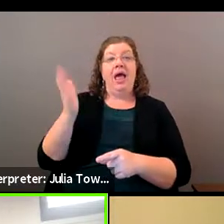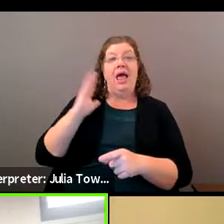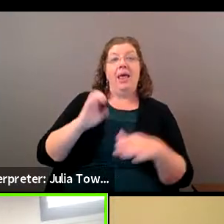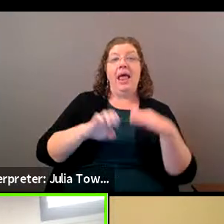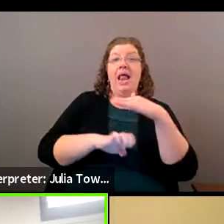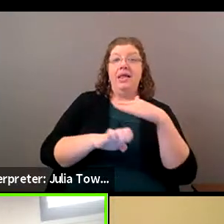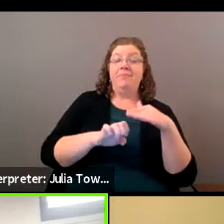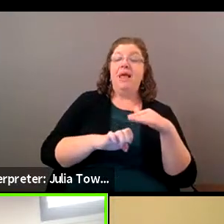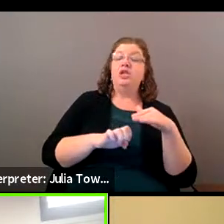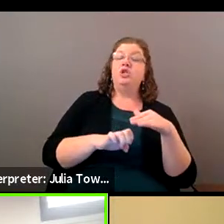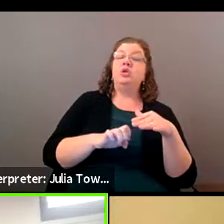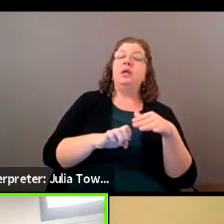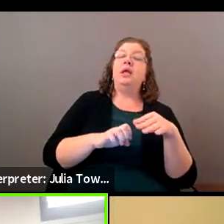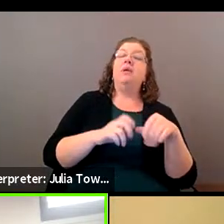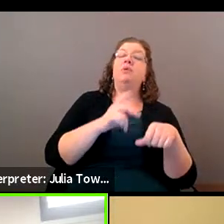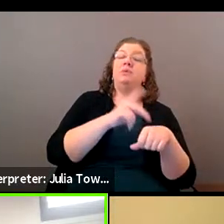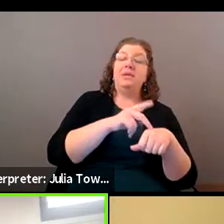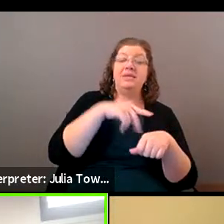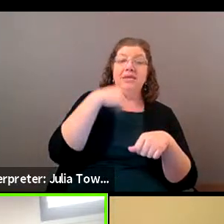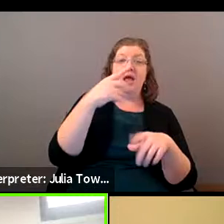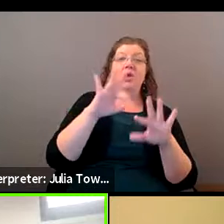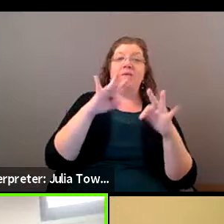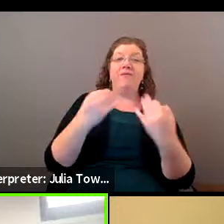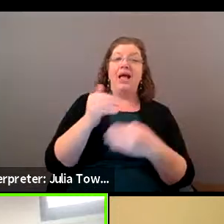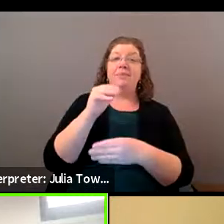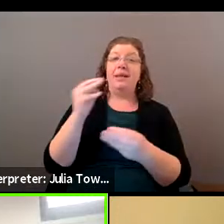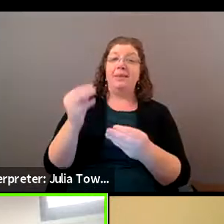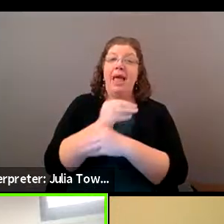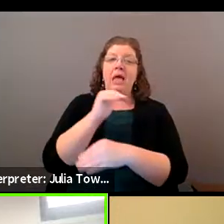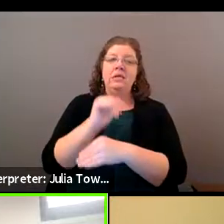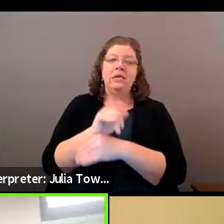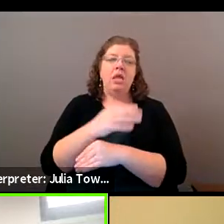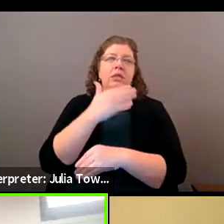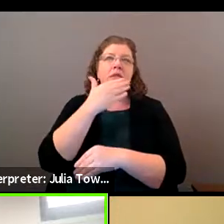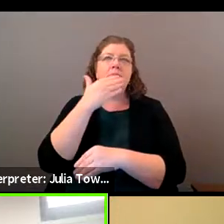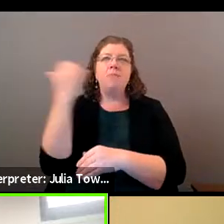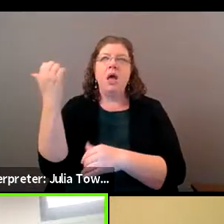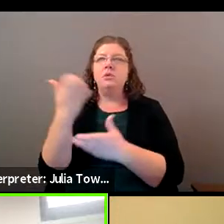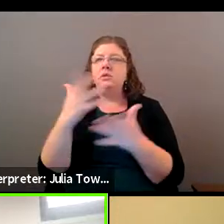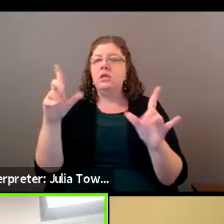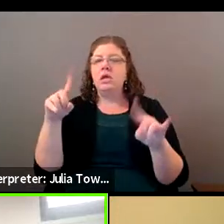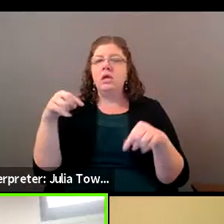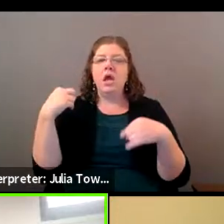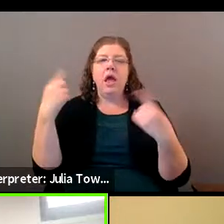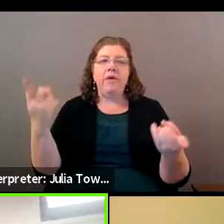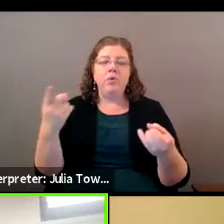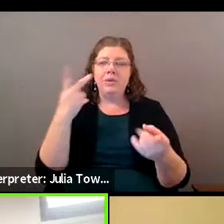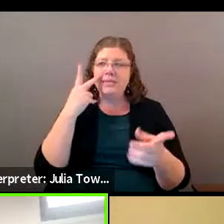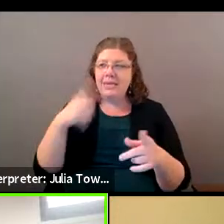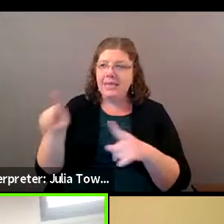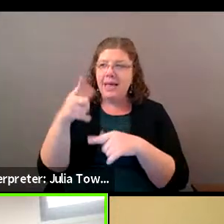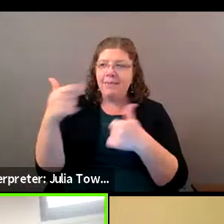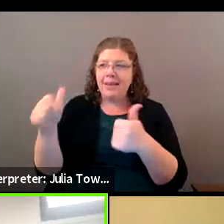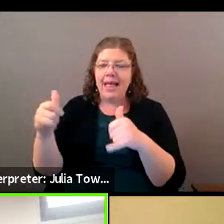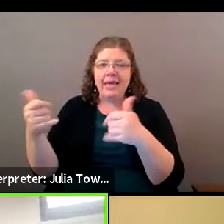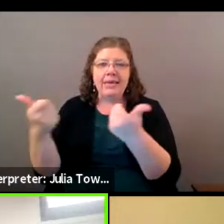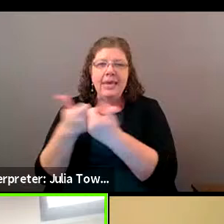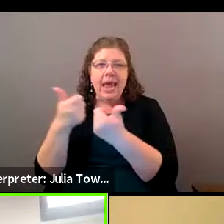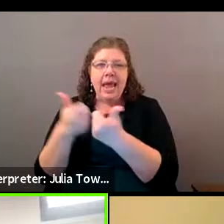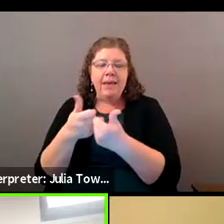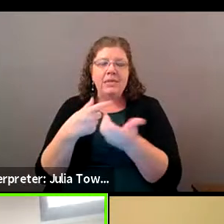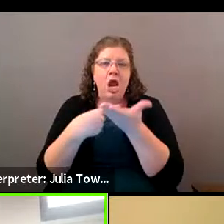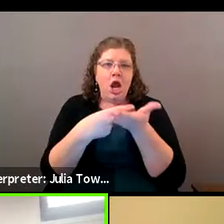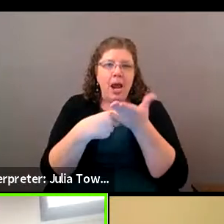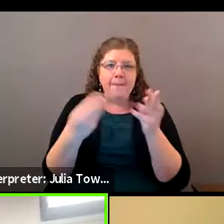that family math night is one of the best things ever, to just see them playing games and talking about math and